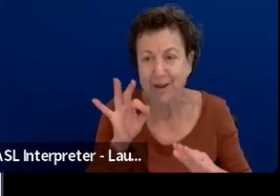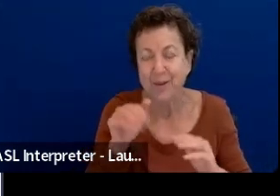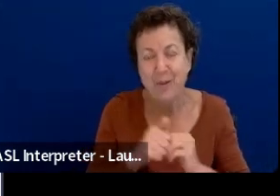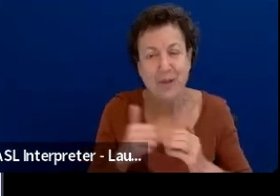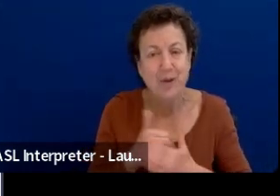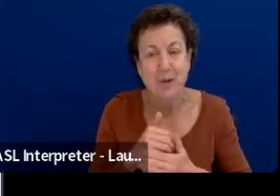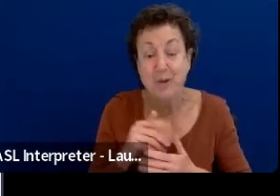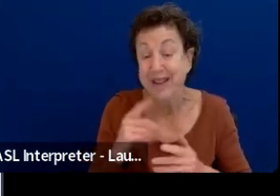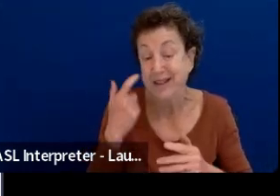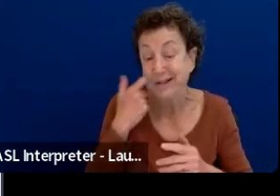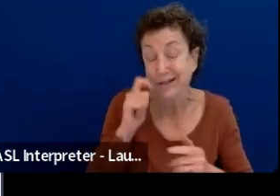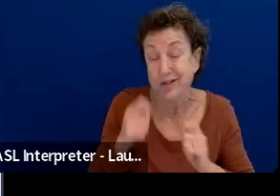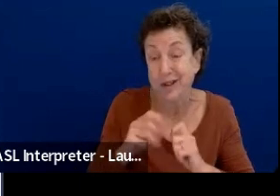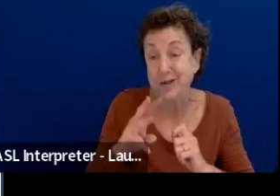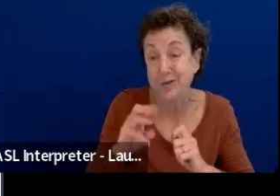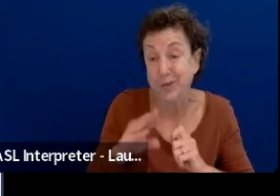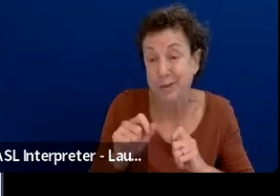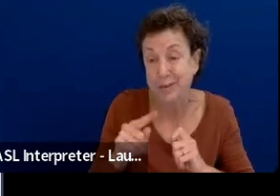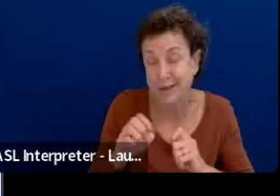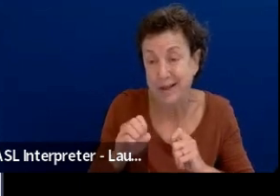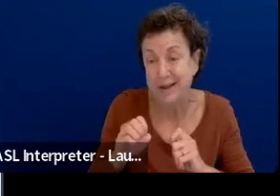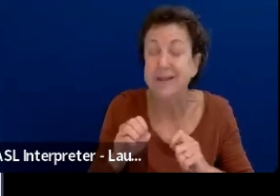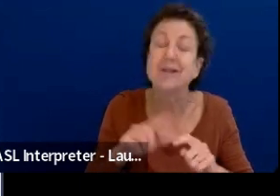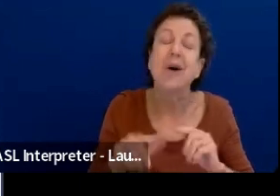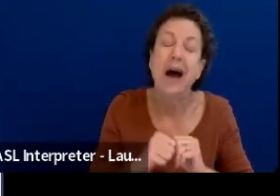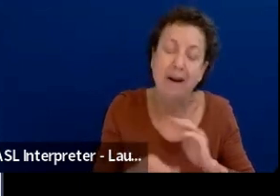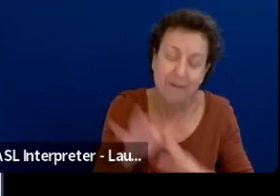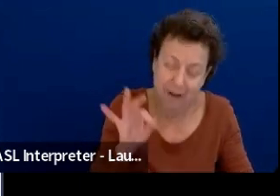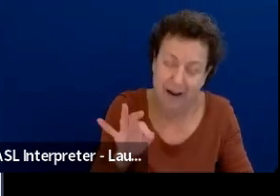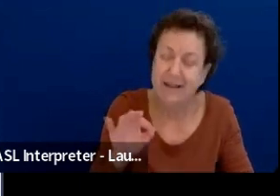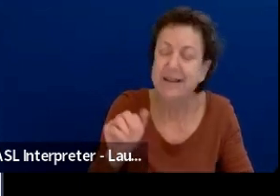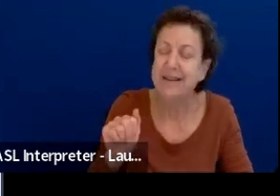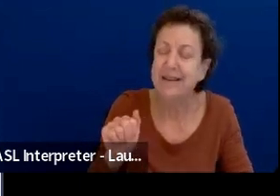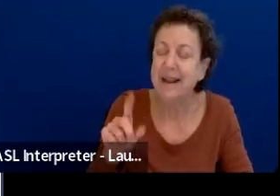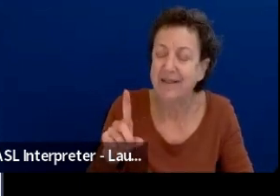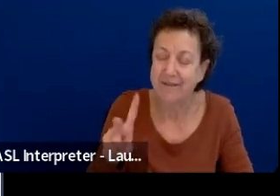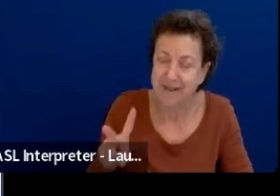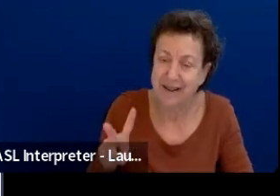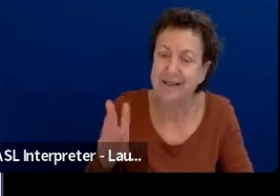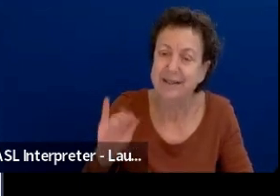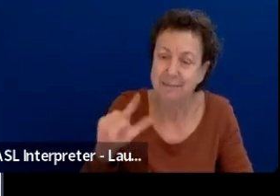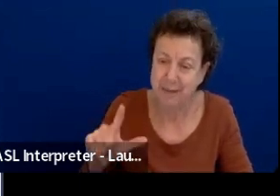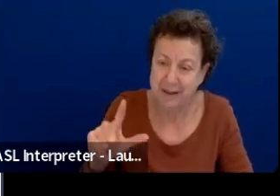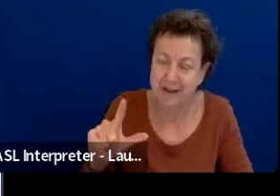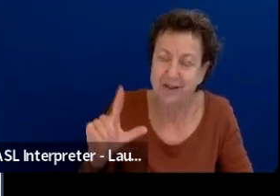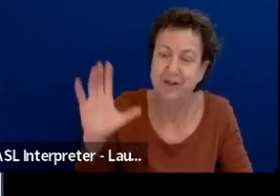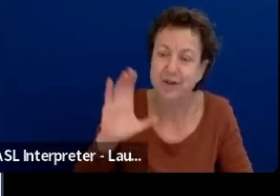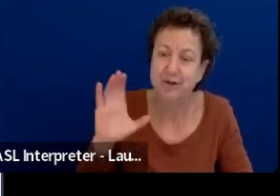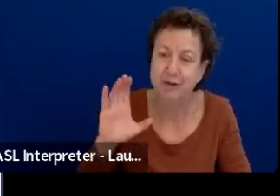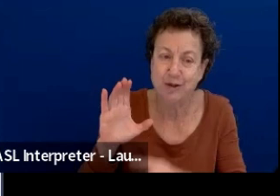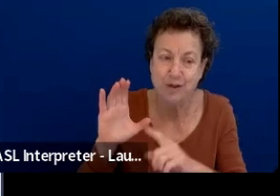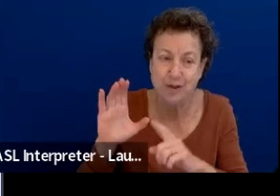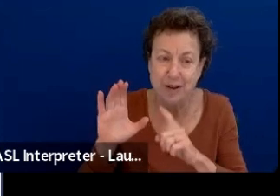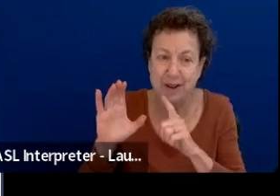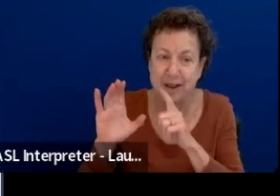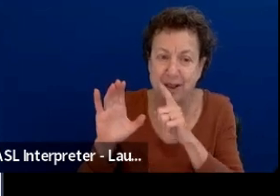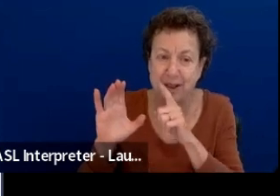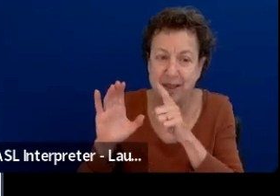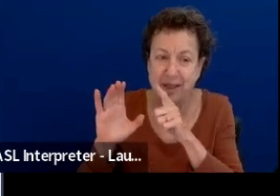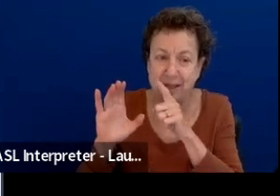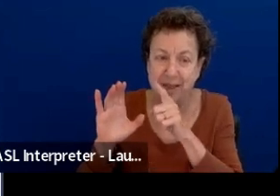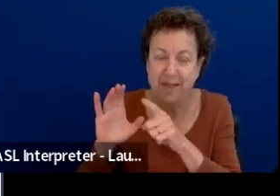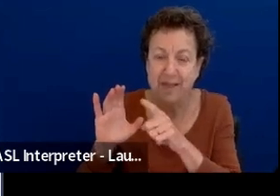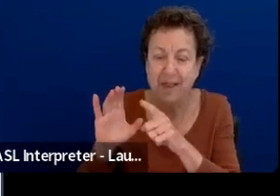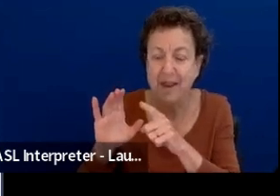layout. The advanced bill search actually uses the older legacy